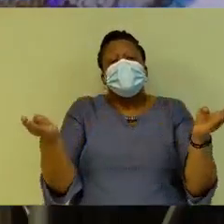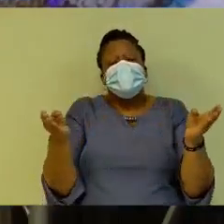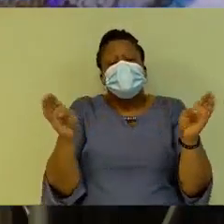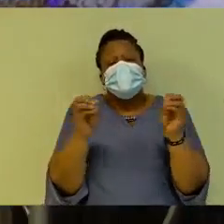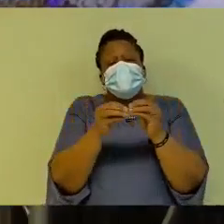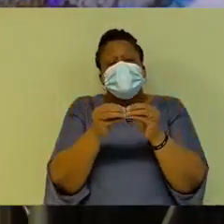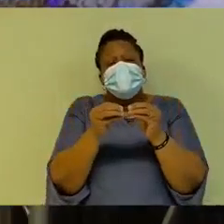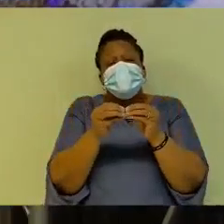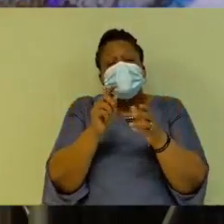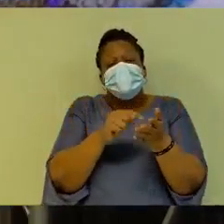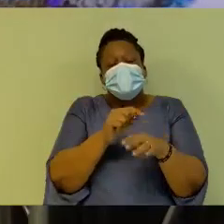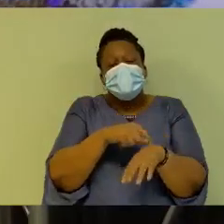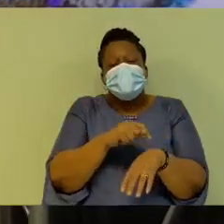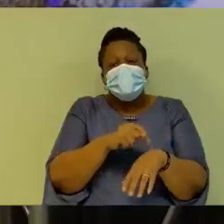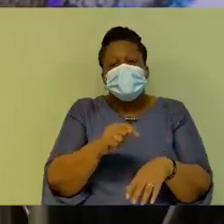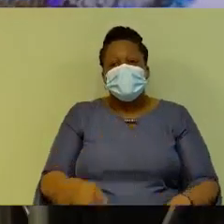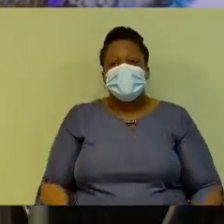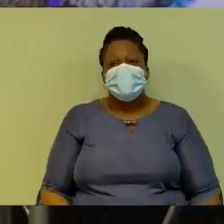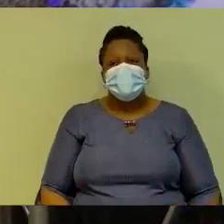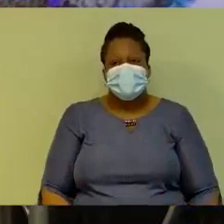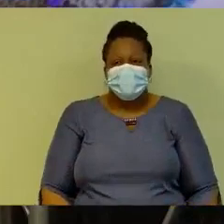This pandemic has taught us a lot.